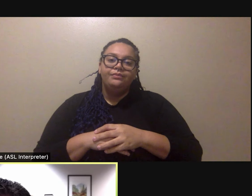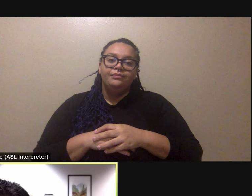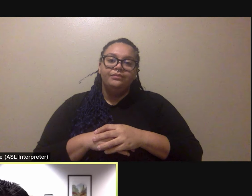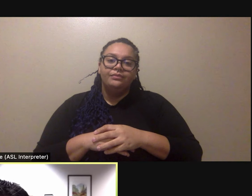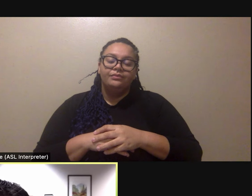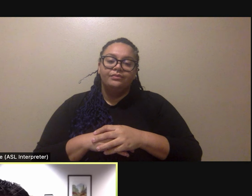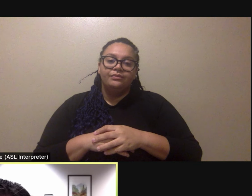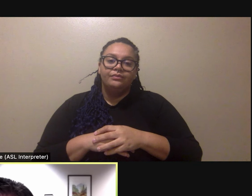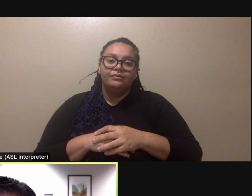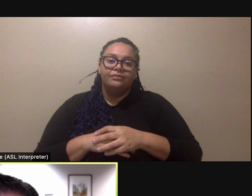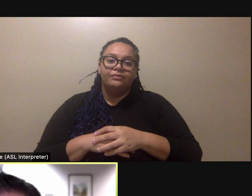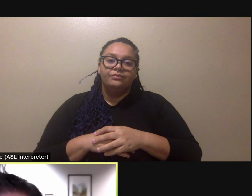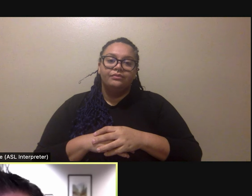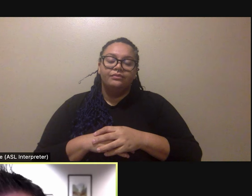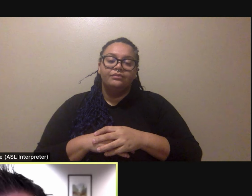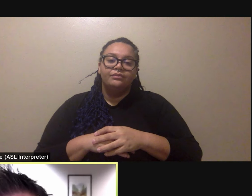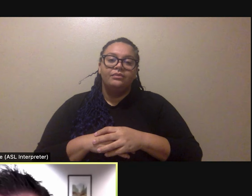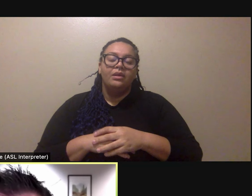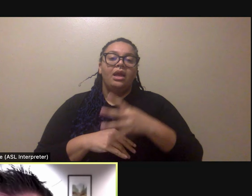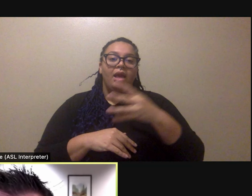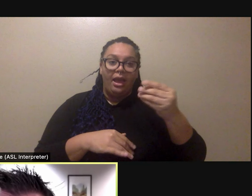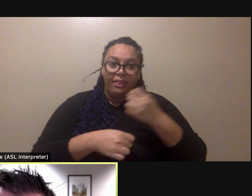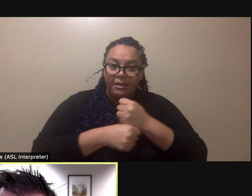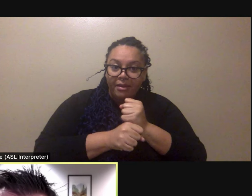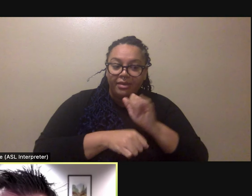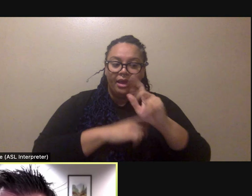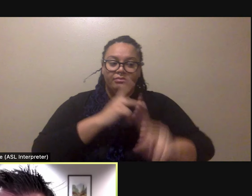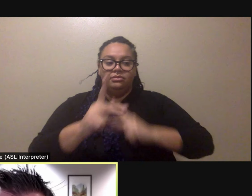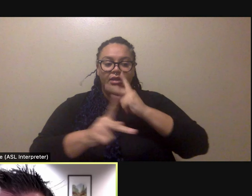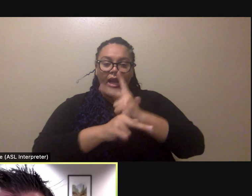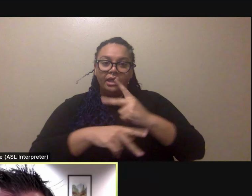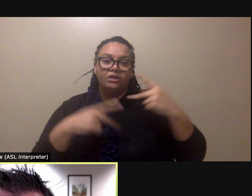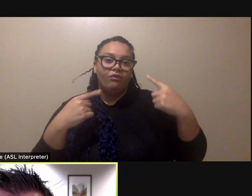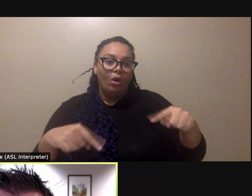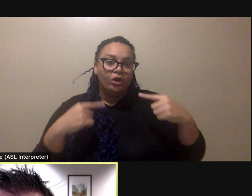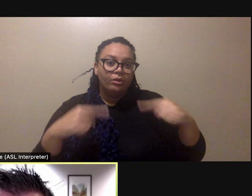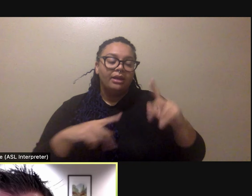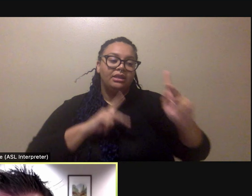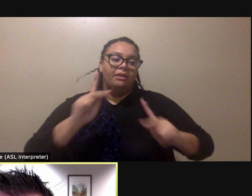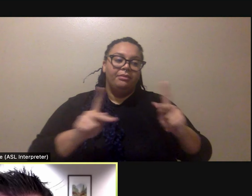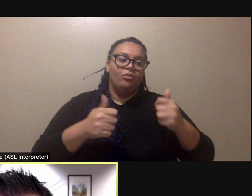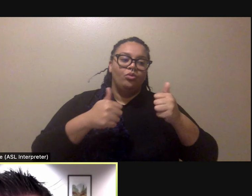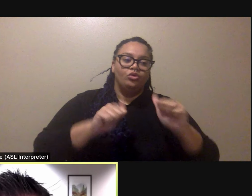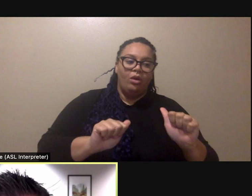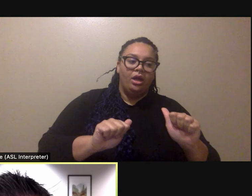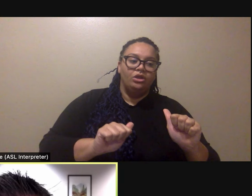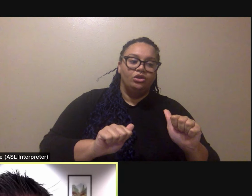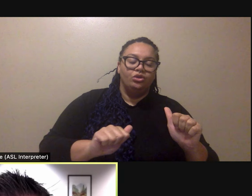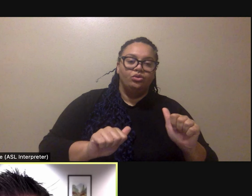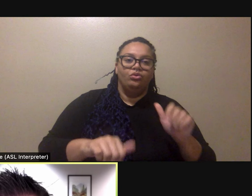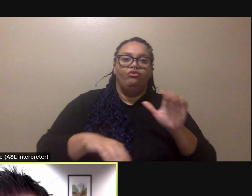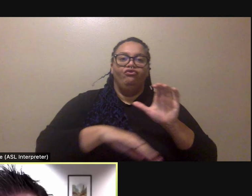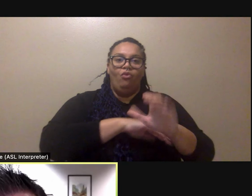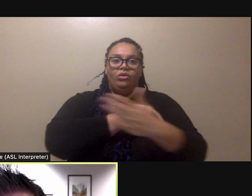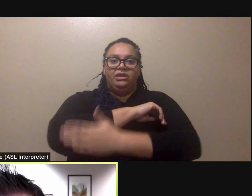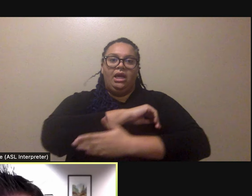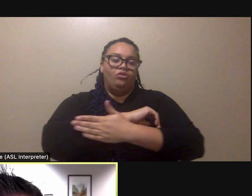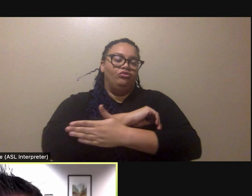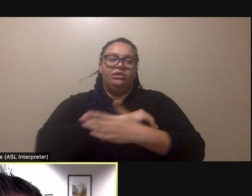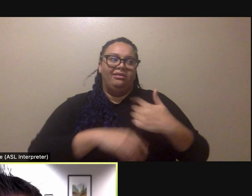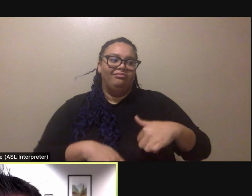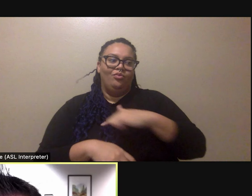they made those kinds of arguments, and the people who were trying to forge this country were like, we don't have time